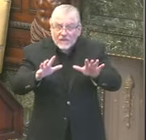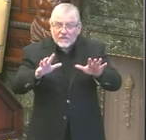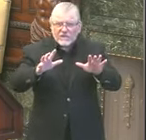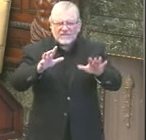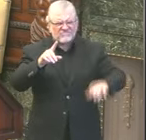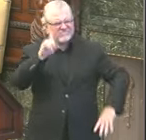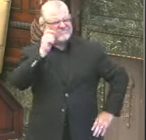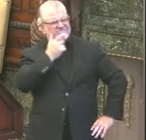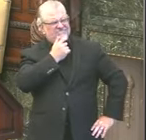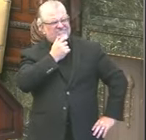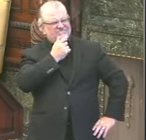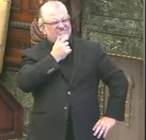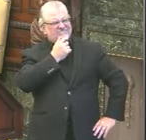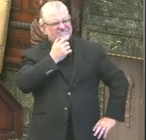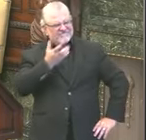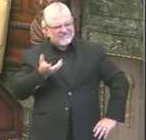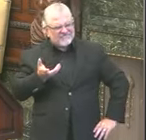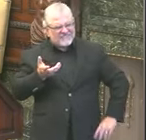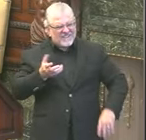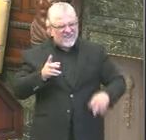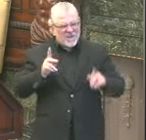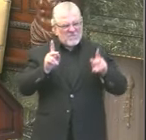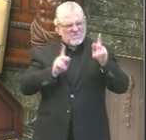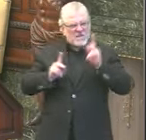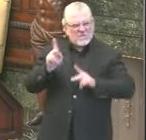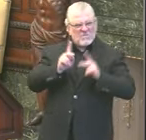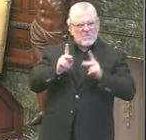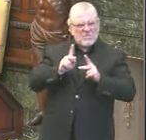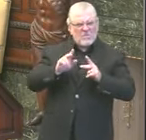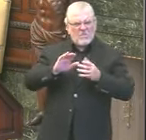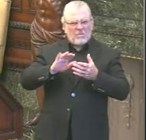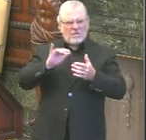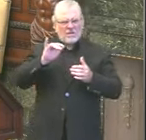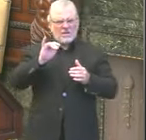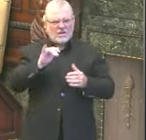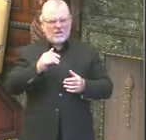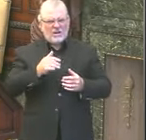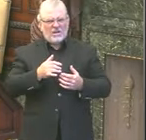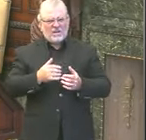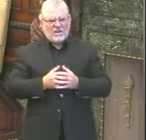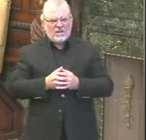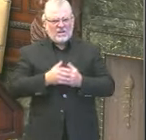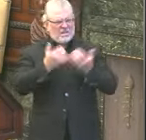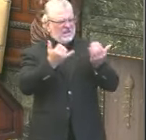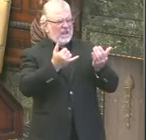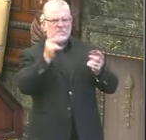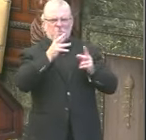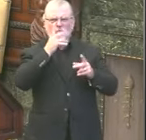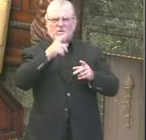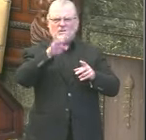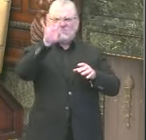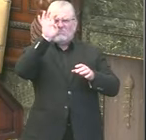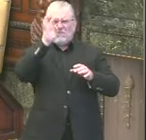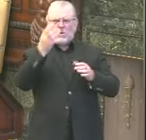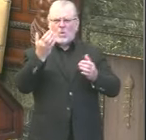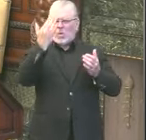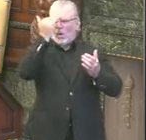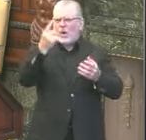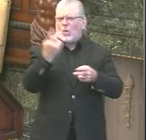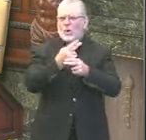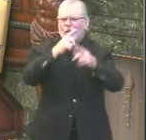it makes people cynical about taking these steps, was his opinion.